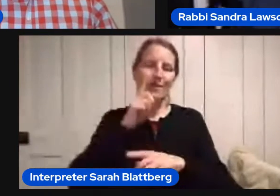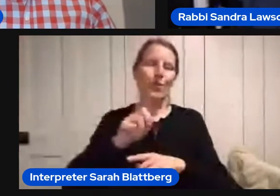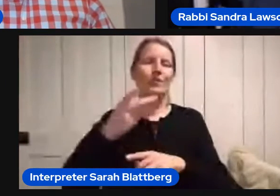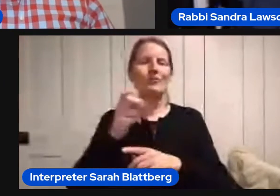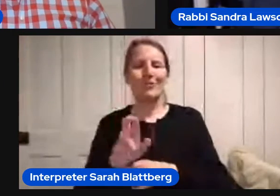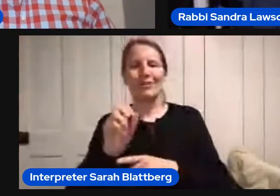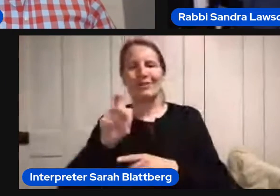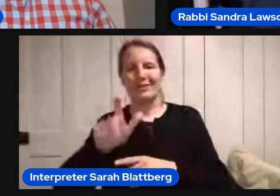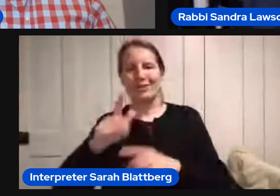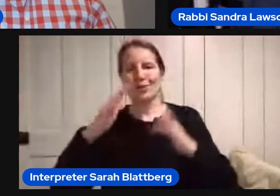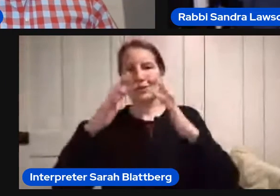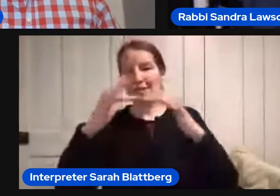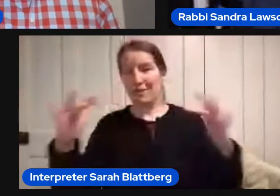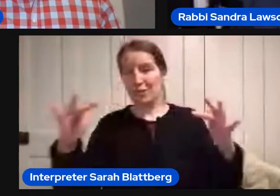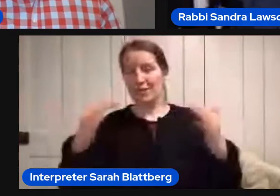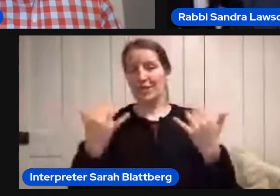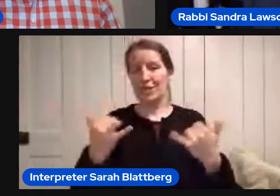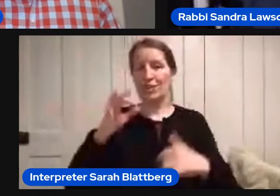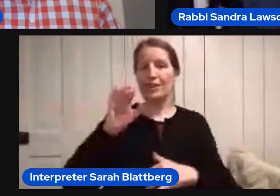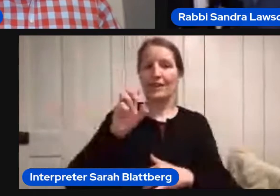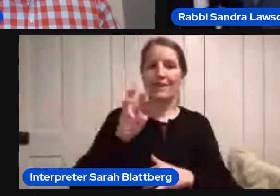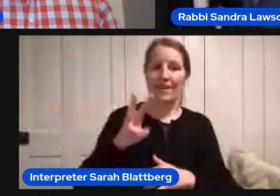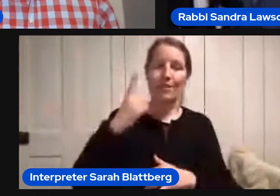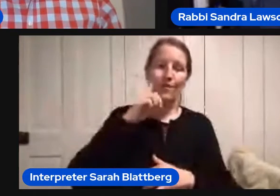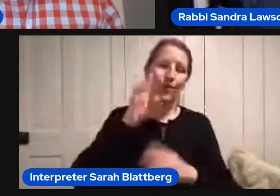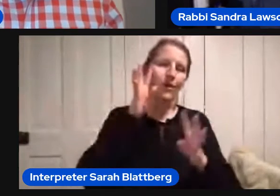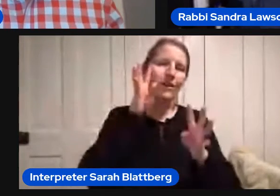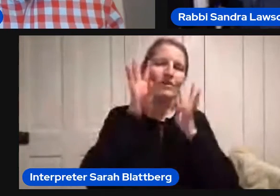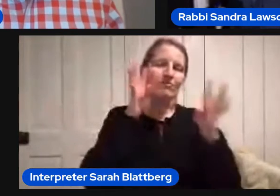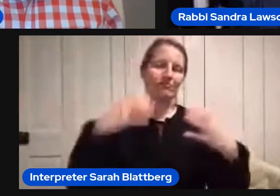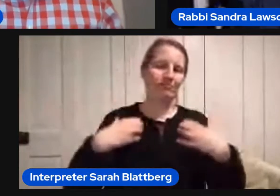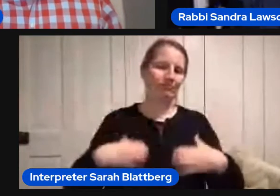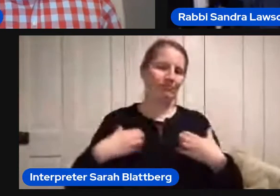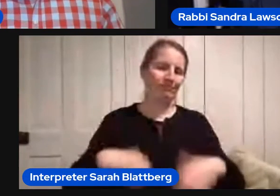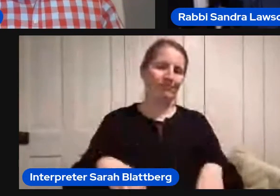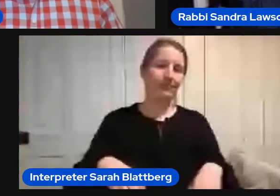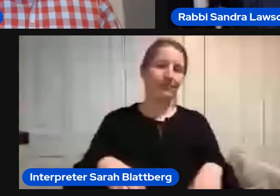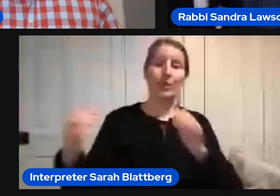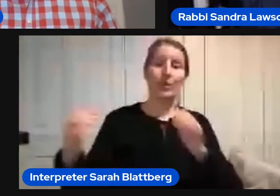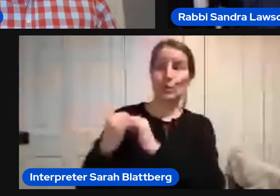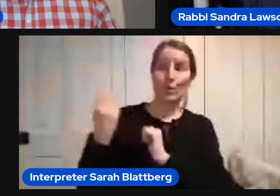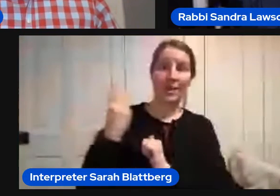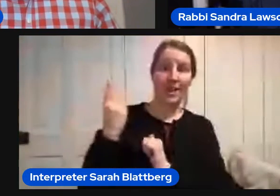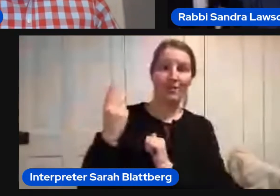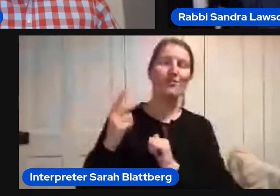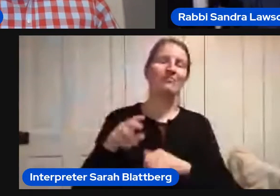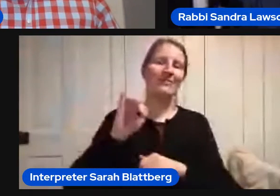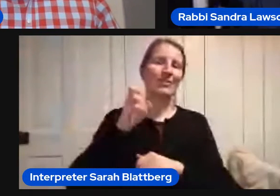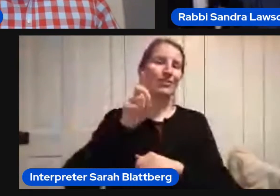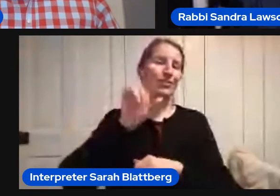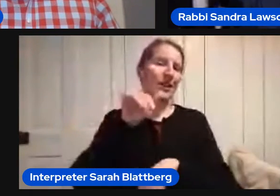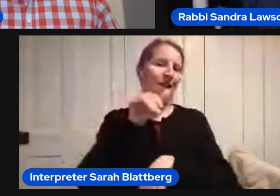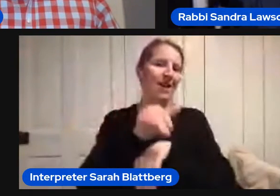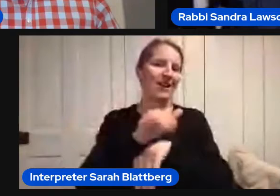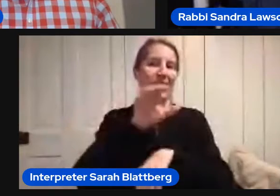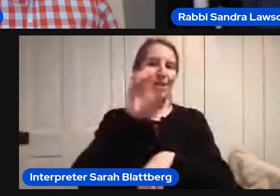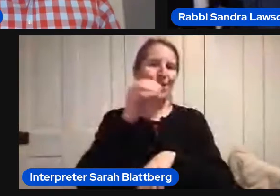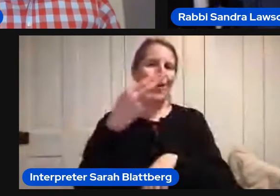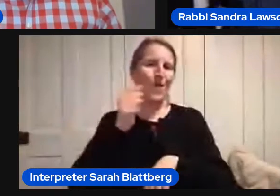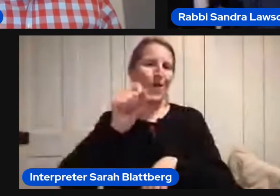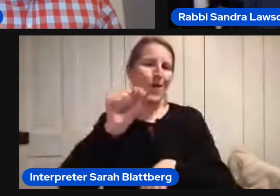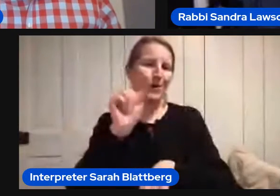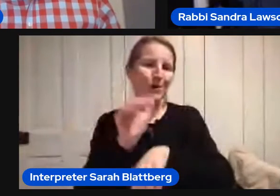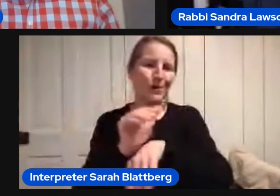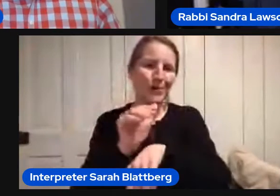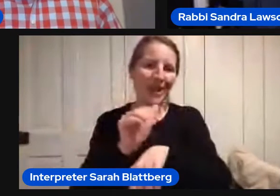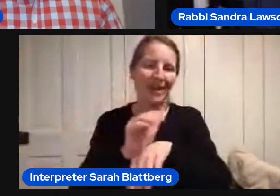currently a fellow at the Center for Rabbinic Innovation. And together, Sandra and I are your JEDI Night co-hosts for this evening.